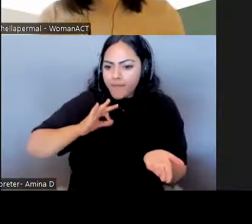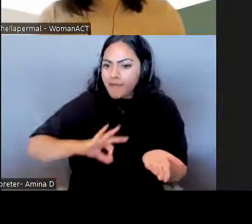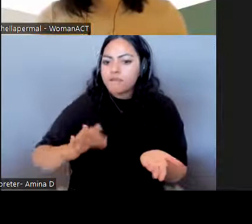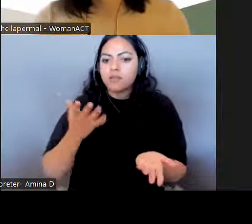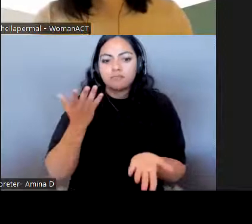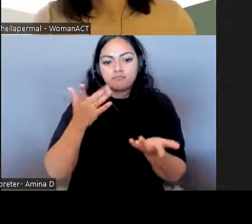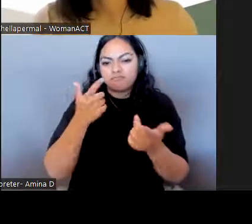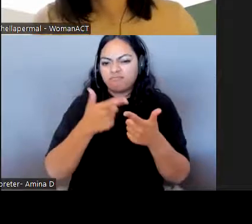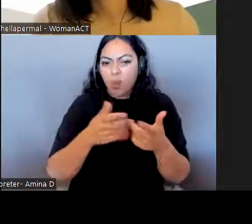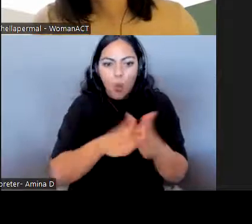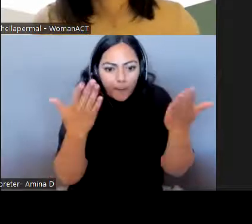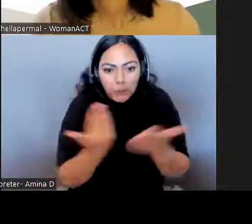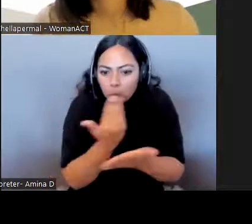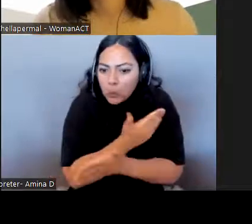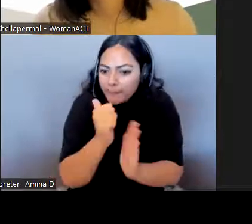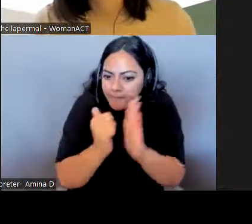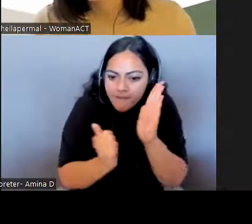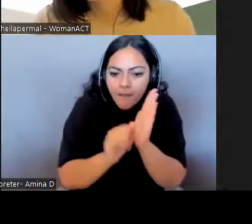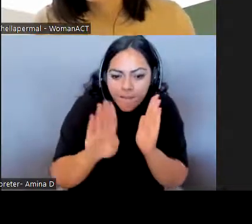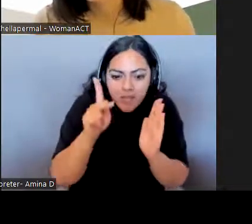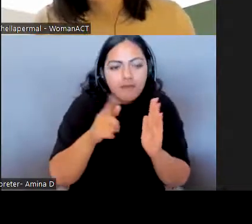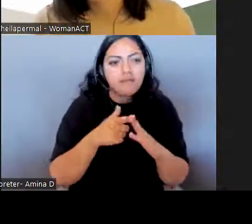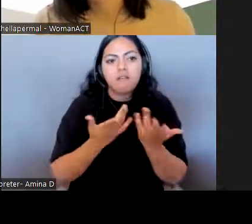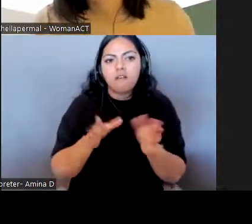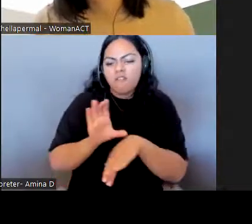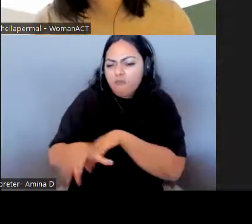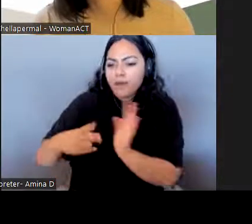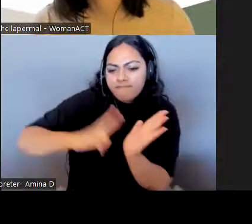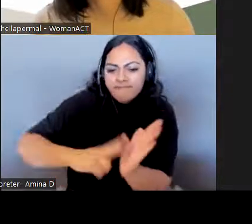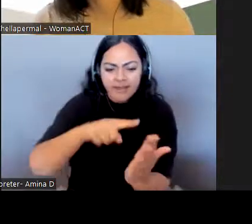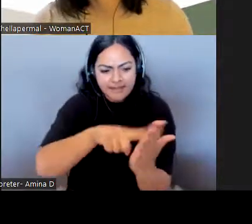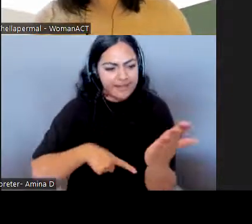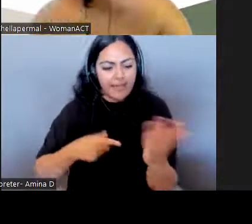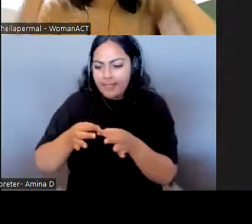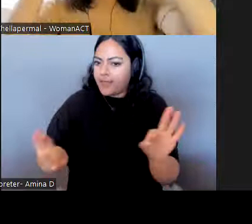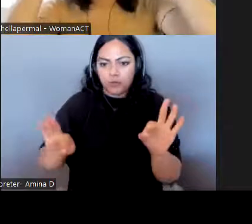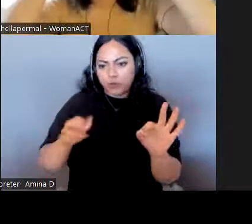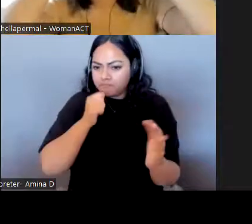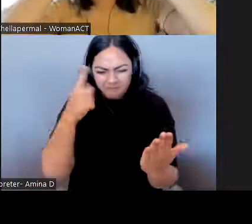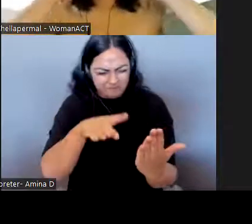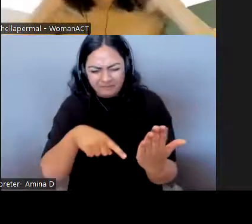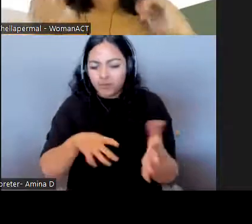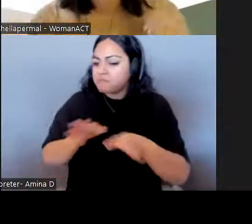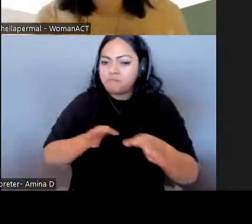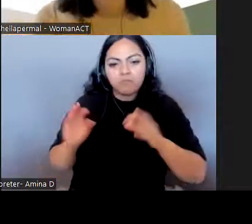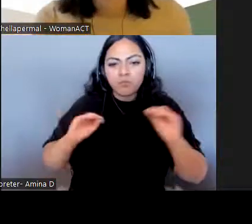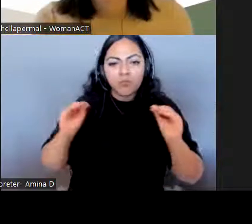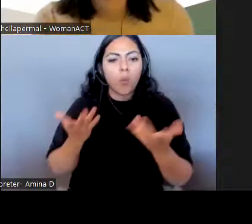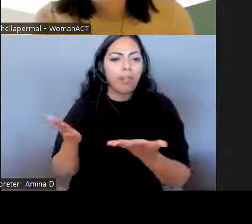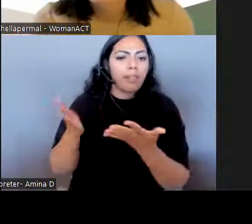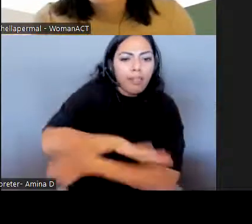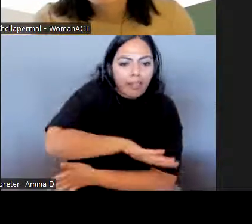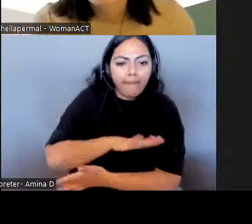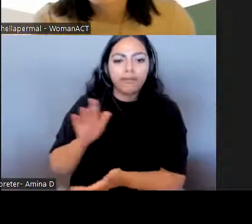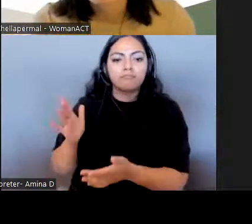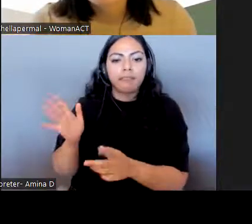name, and forcing them to sign documents they did not understand. Women reported that their adult children would often take